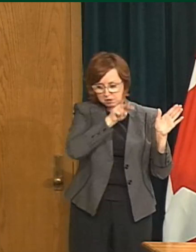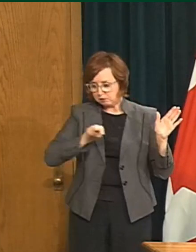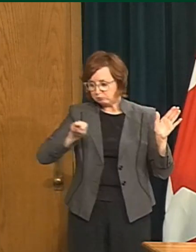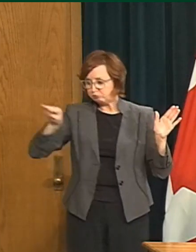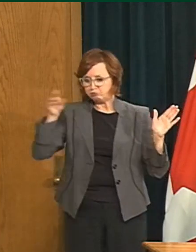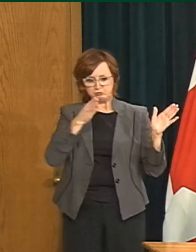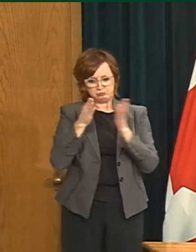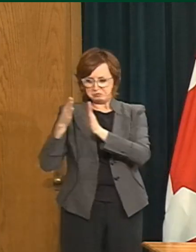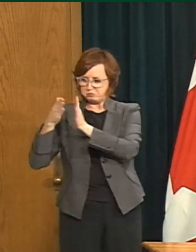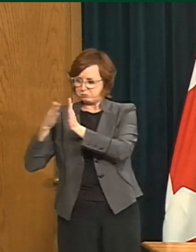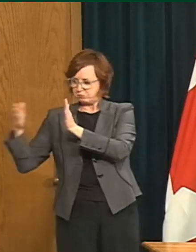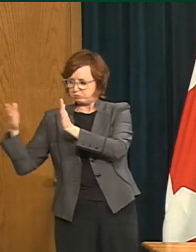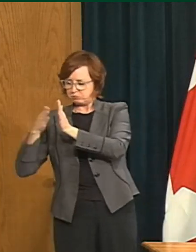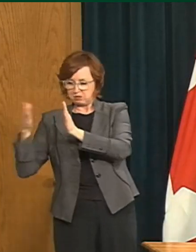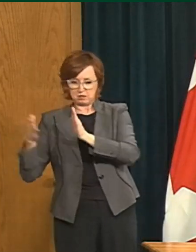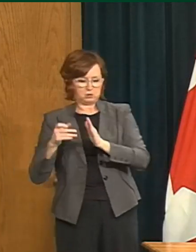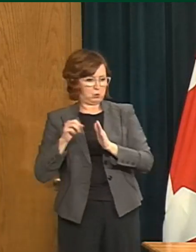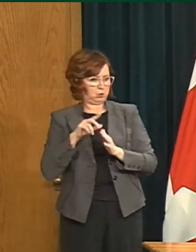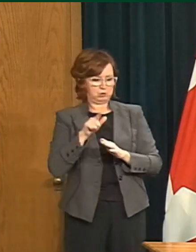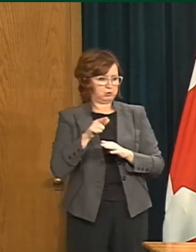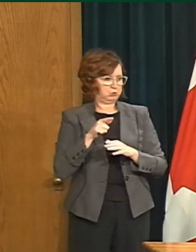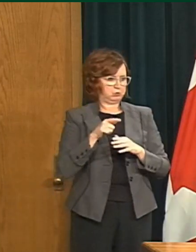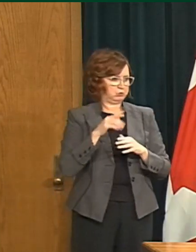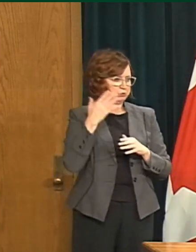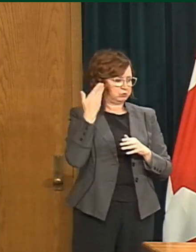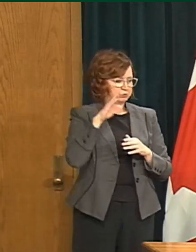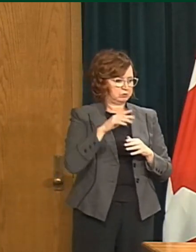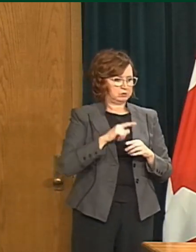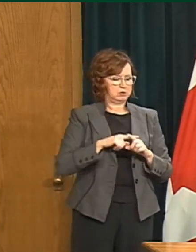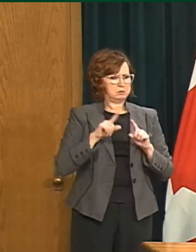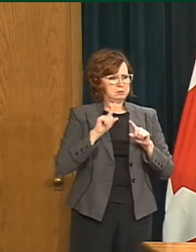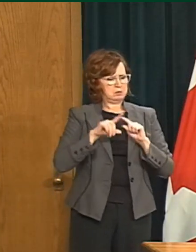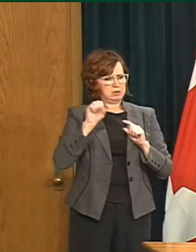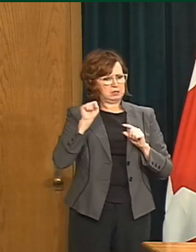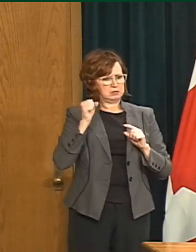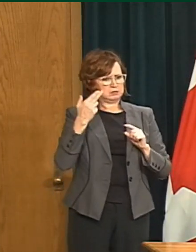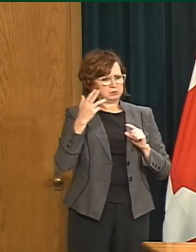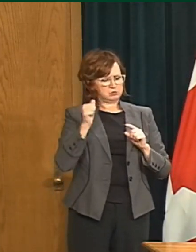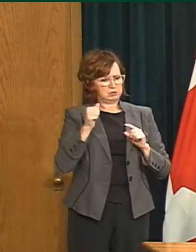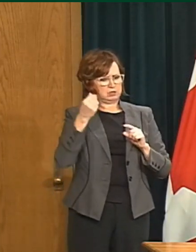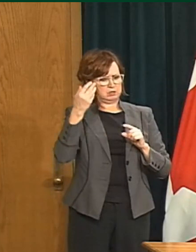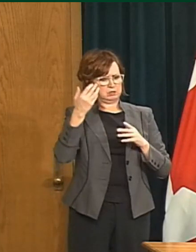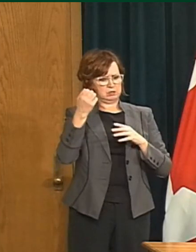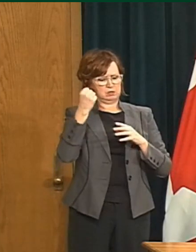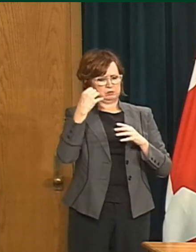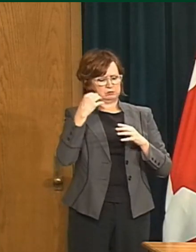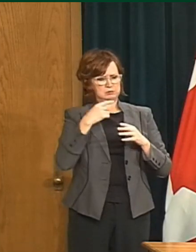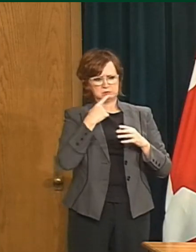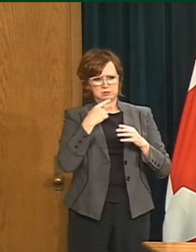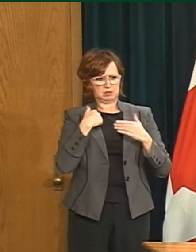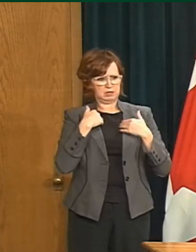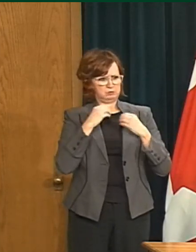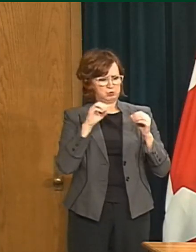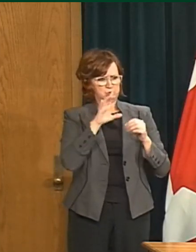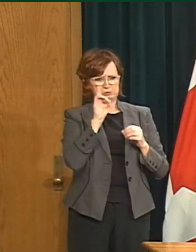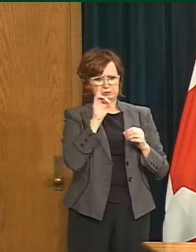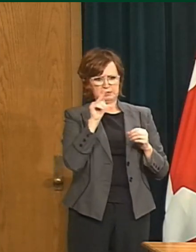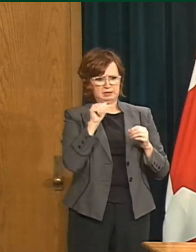were told this morning that you don't have the data to come up with that at this point. If you don't have the data, how are they able to